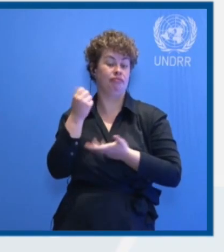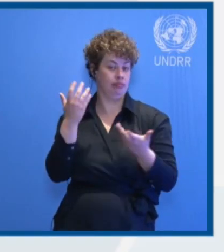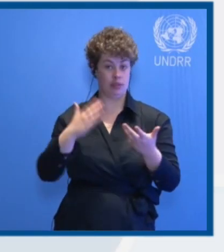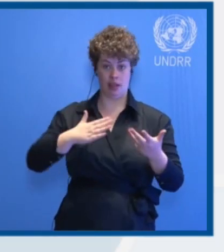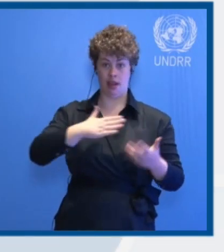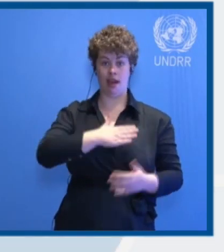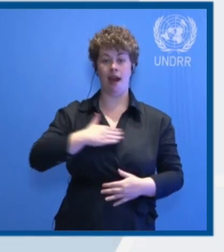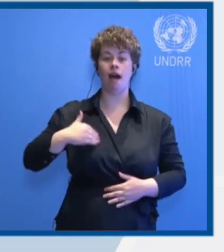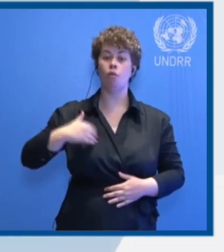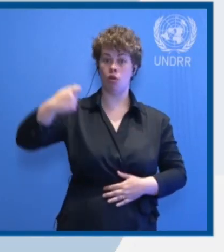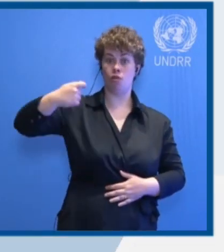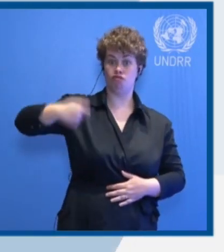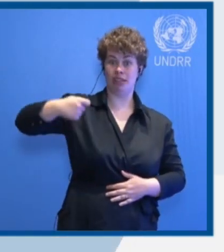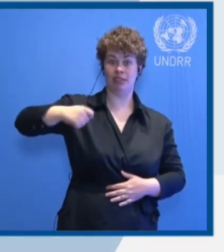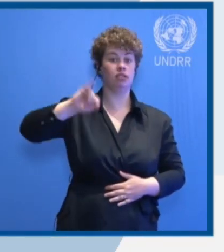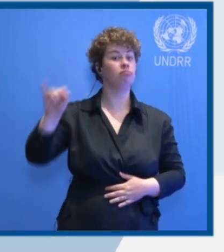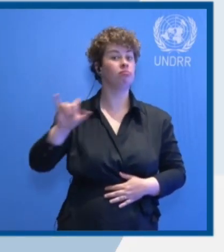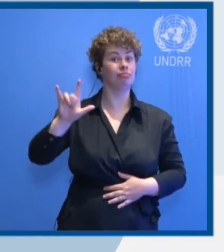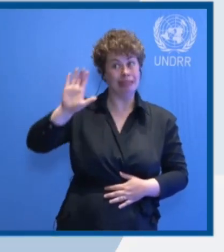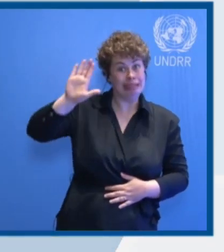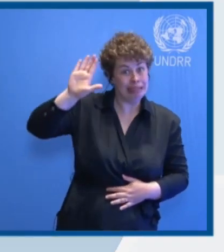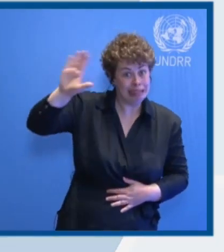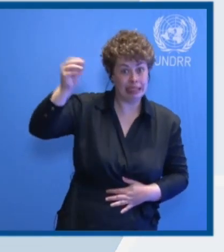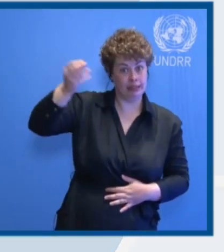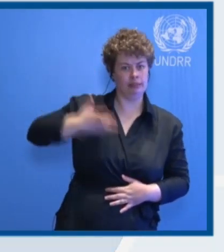president suggestion. And I think from